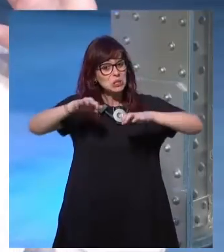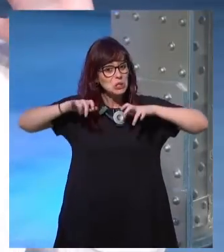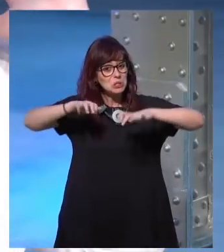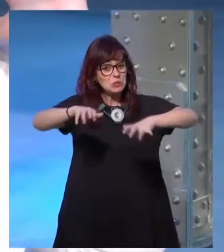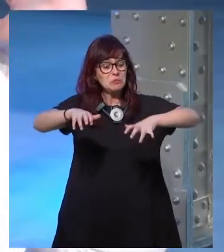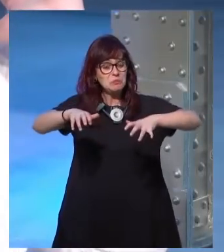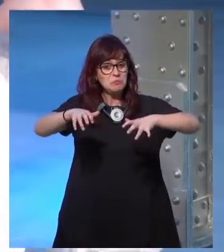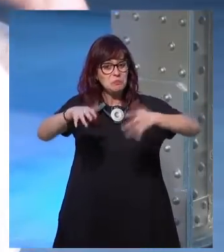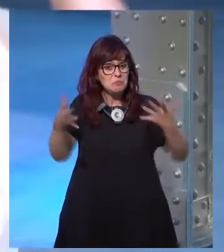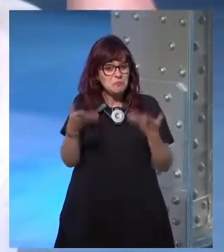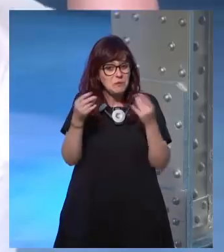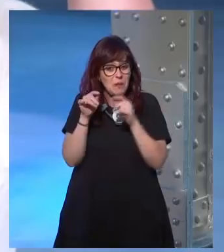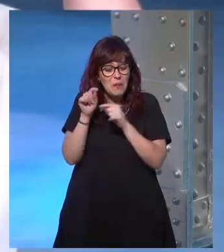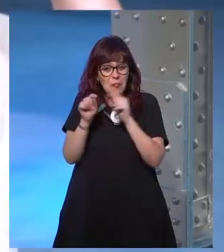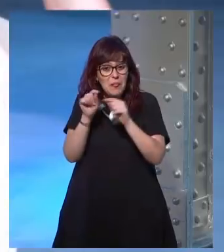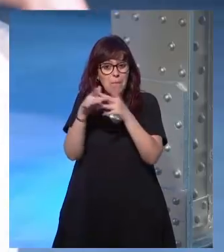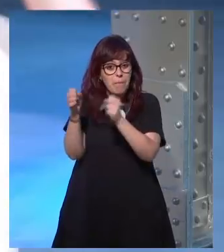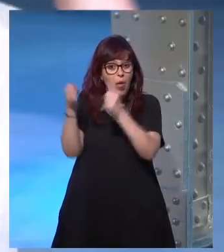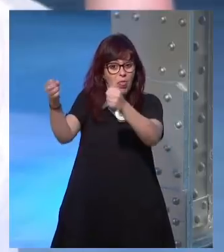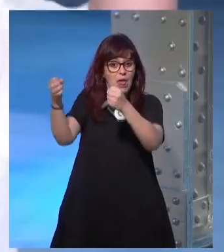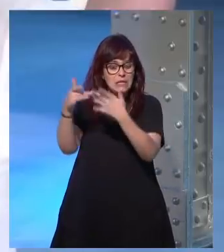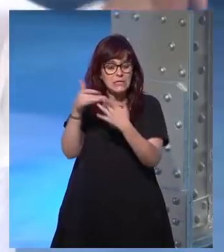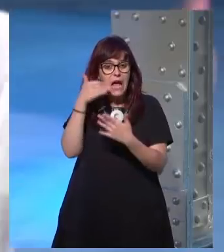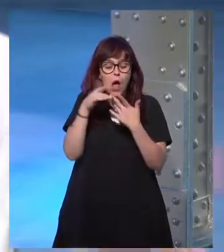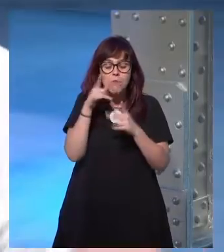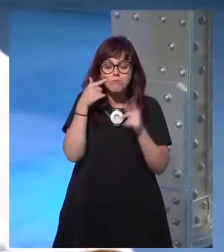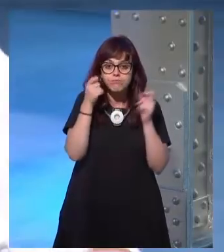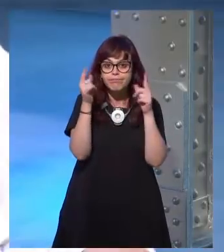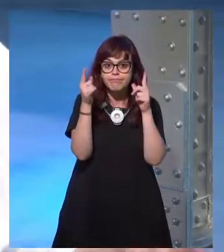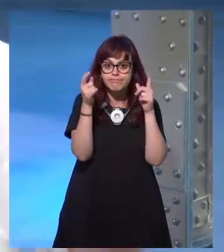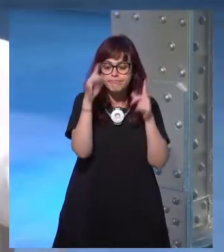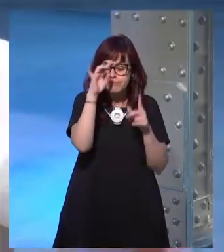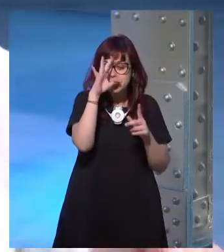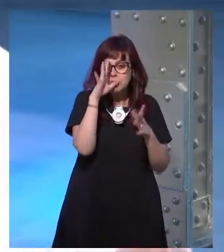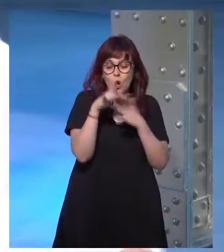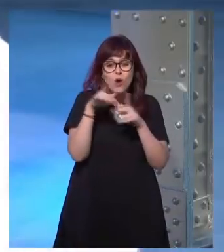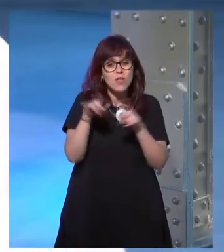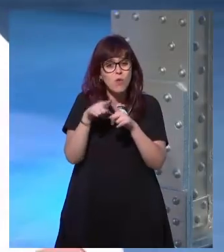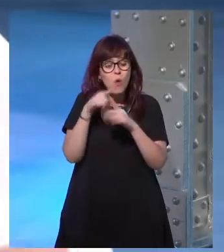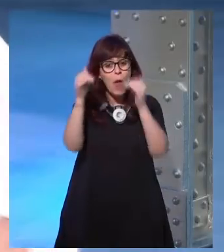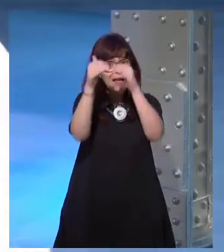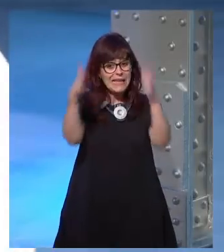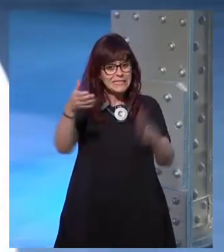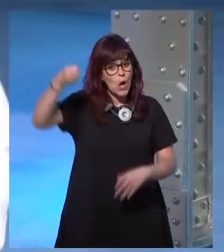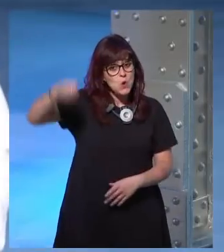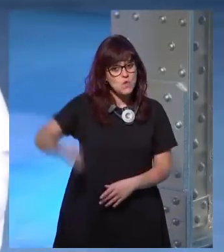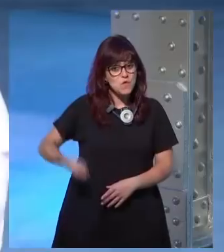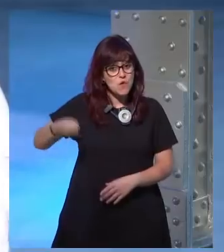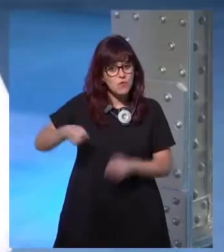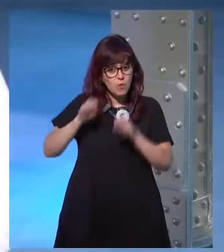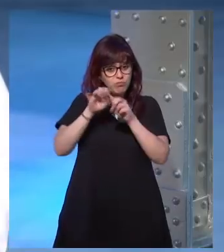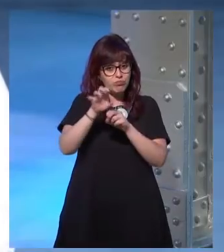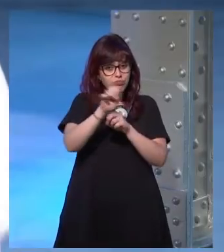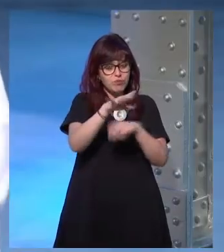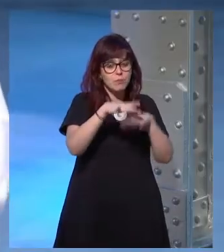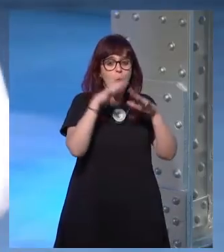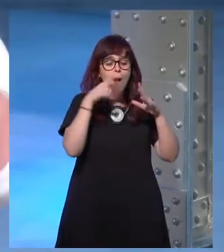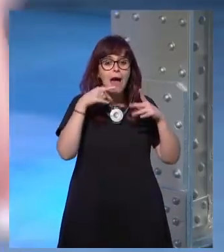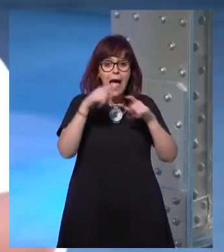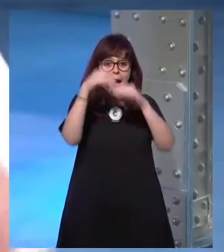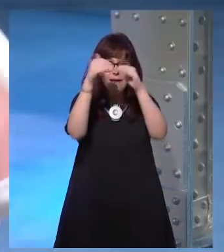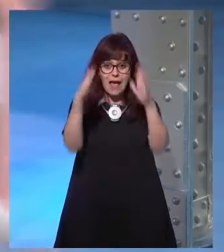this big plastic cover over the entire house, sealed it at the bottom, and then pumped